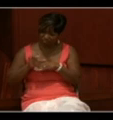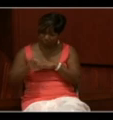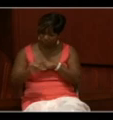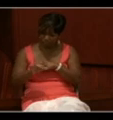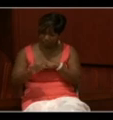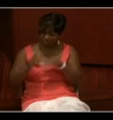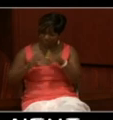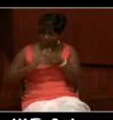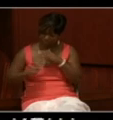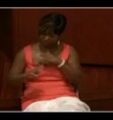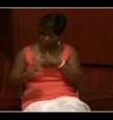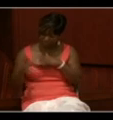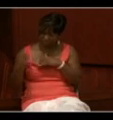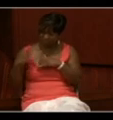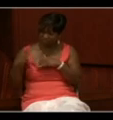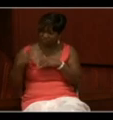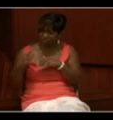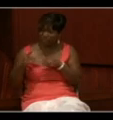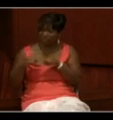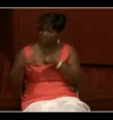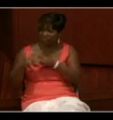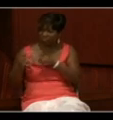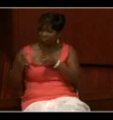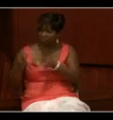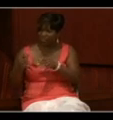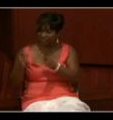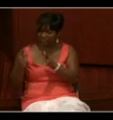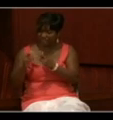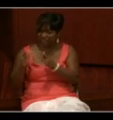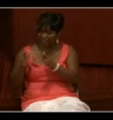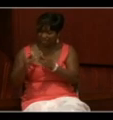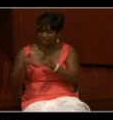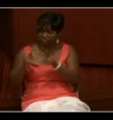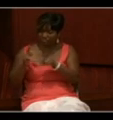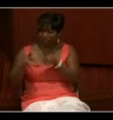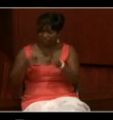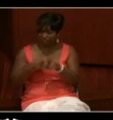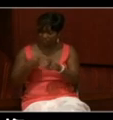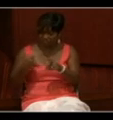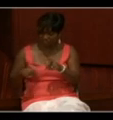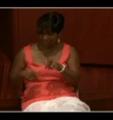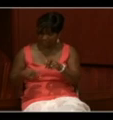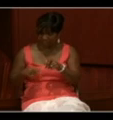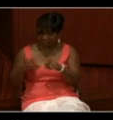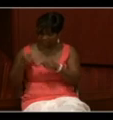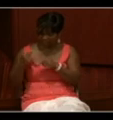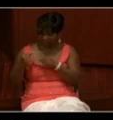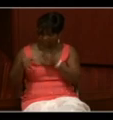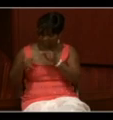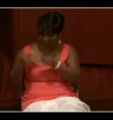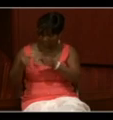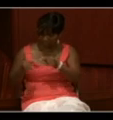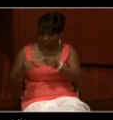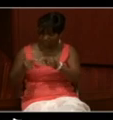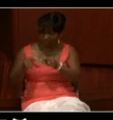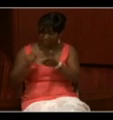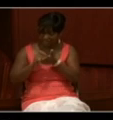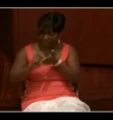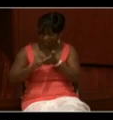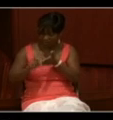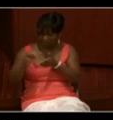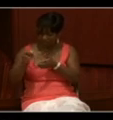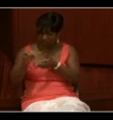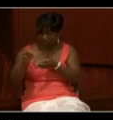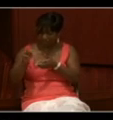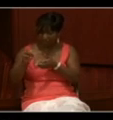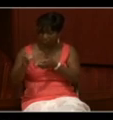had varying levels of contact with people of Chinese descent. This handwritten memo that was amended